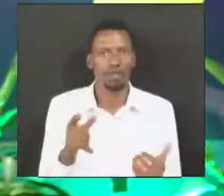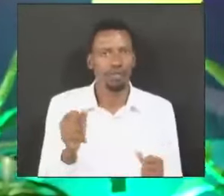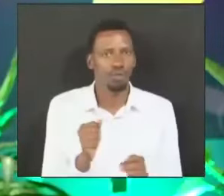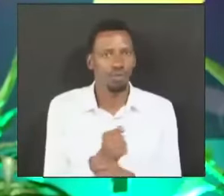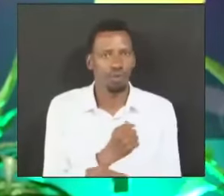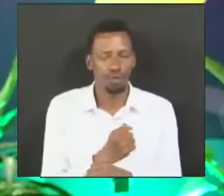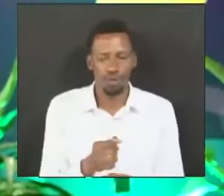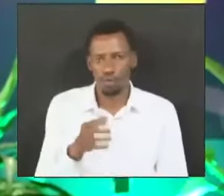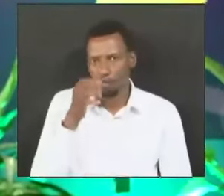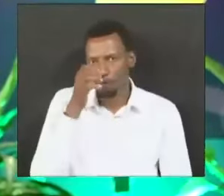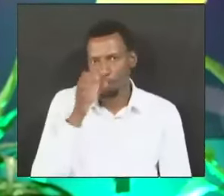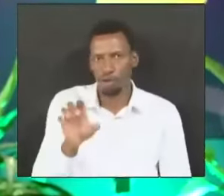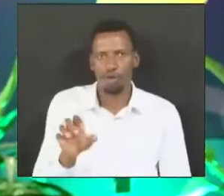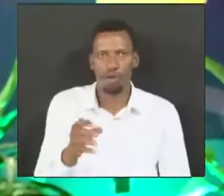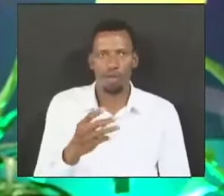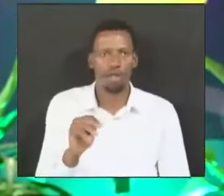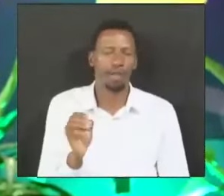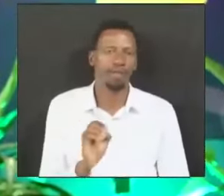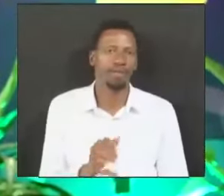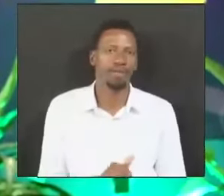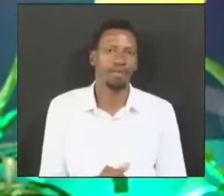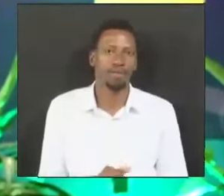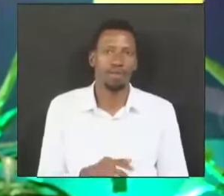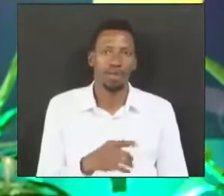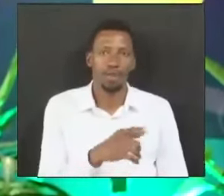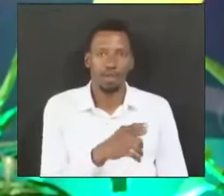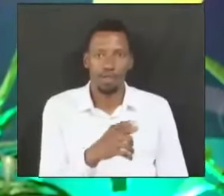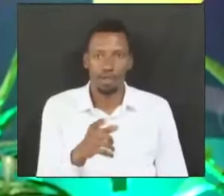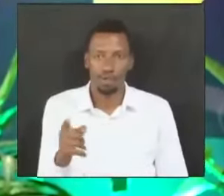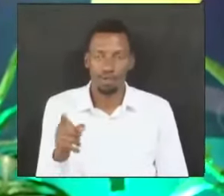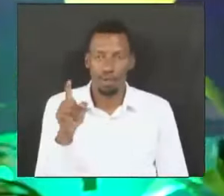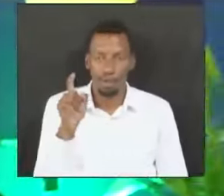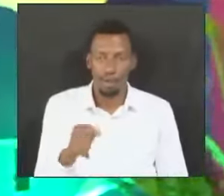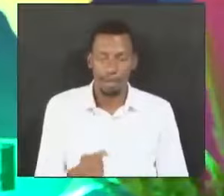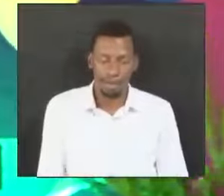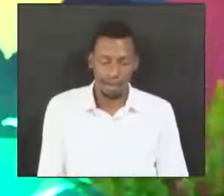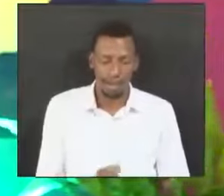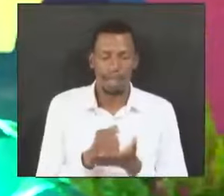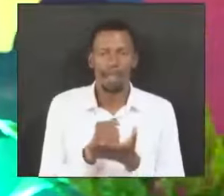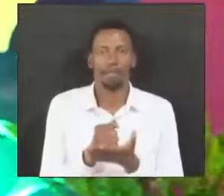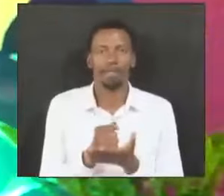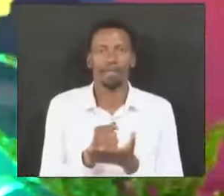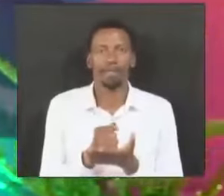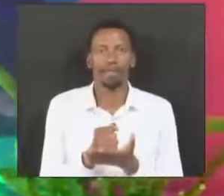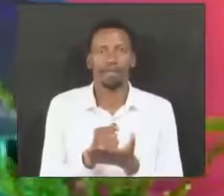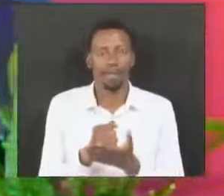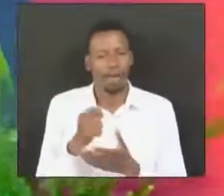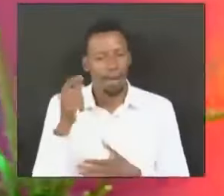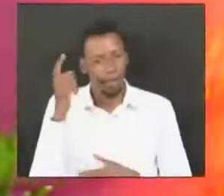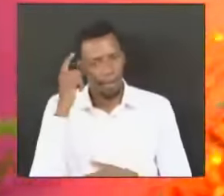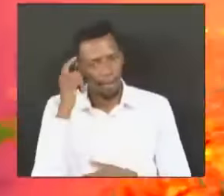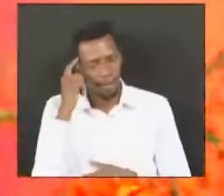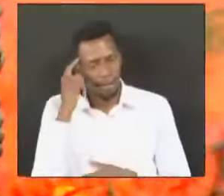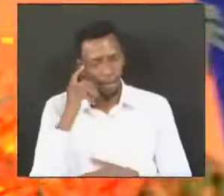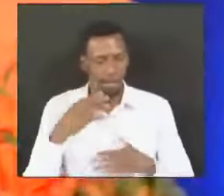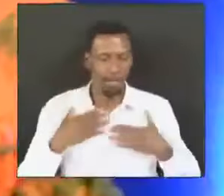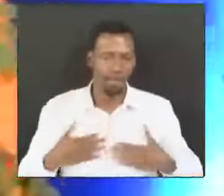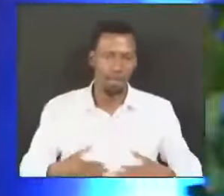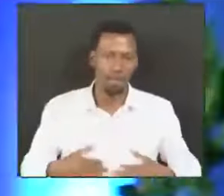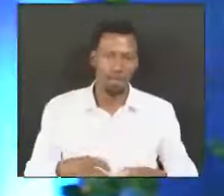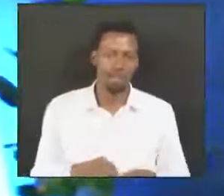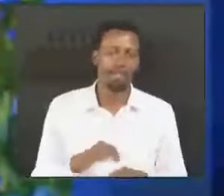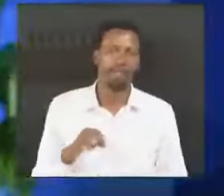forsake them. You must help them live physically, mentally, and